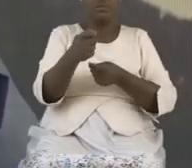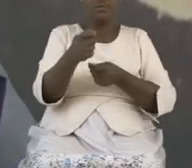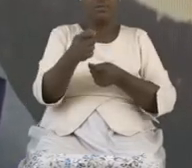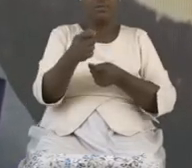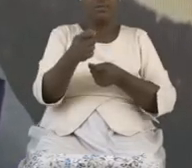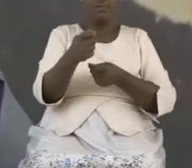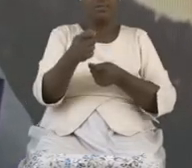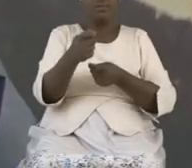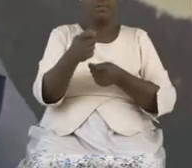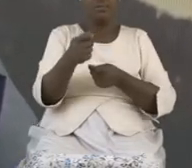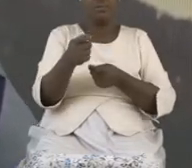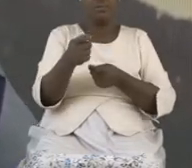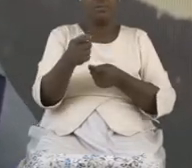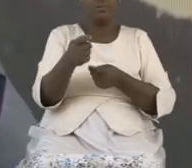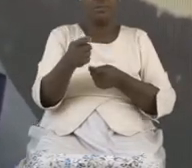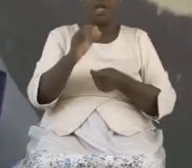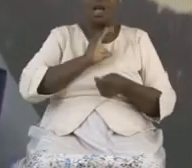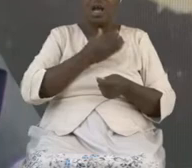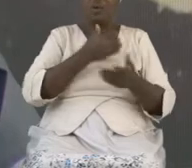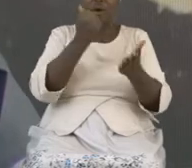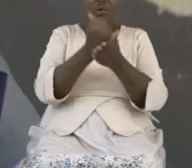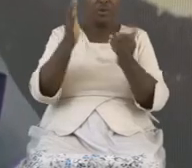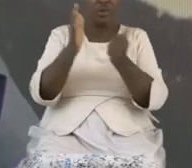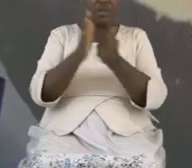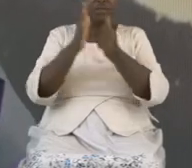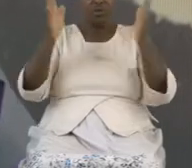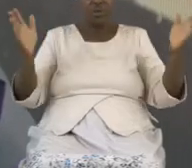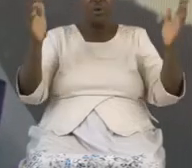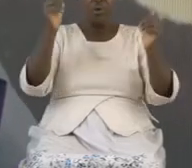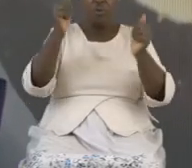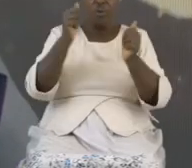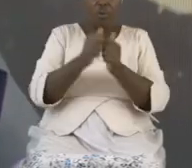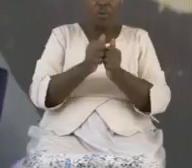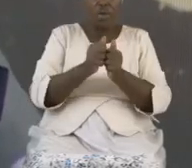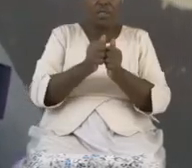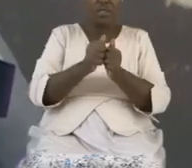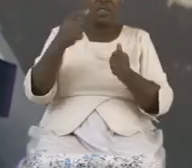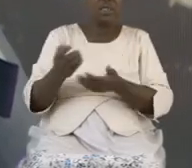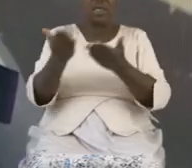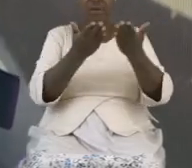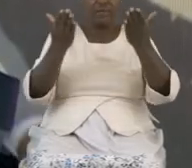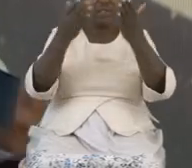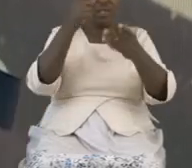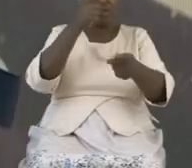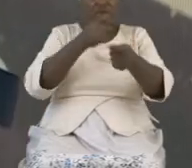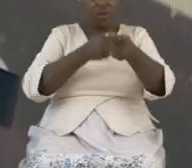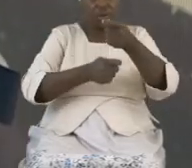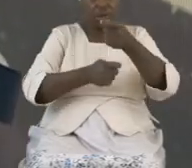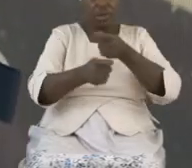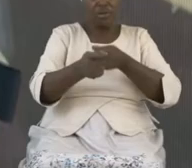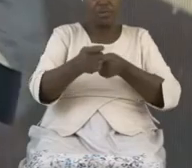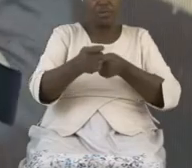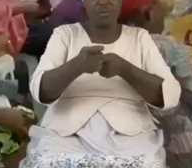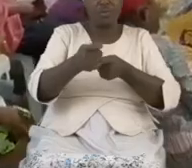substitute. Our crucifixion with the sacrificial substitute. Romans